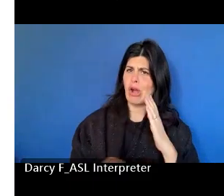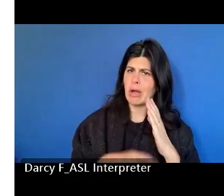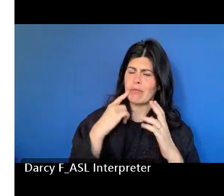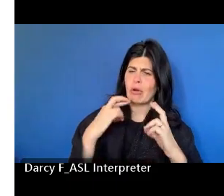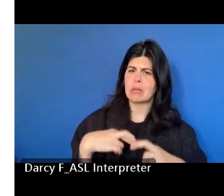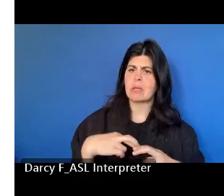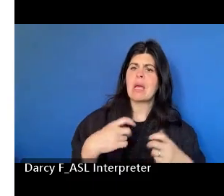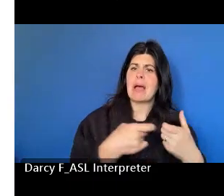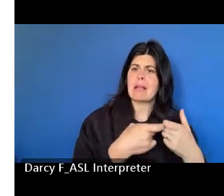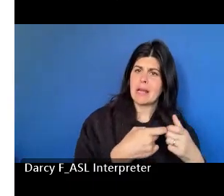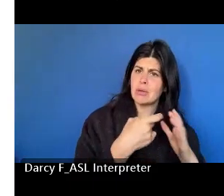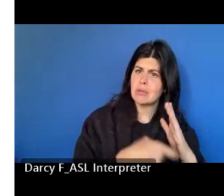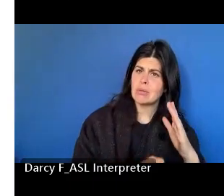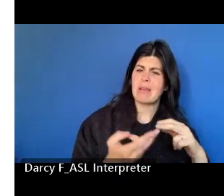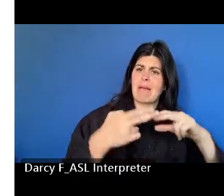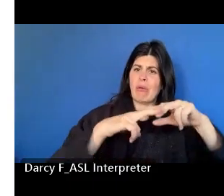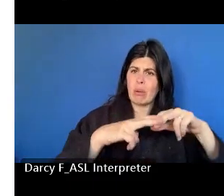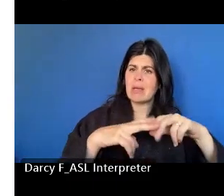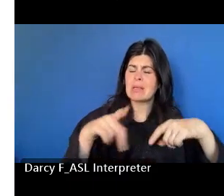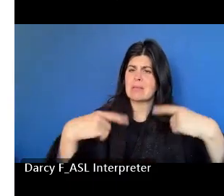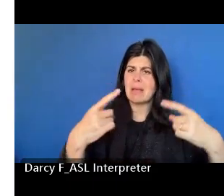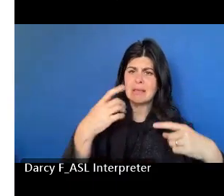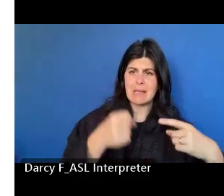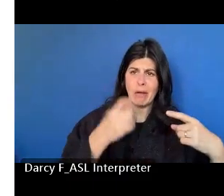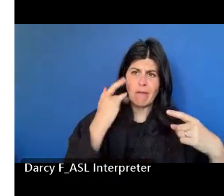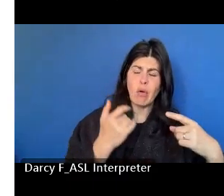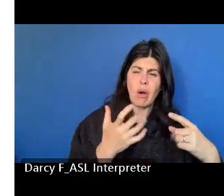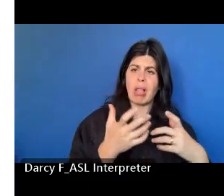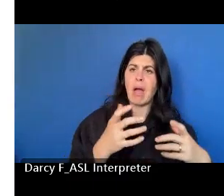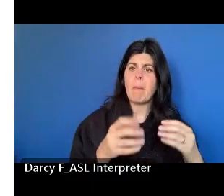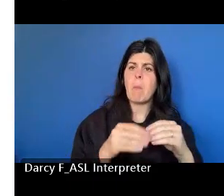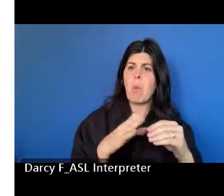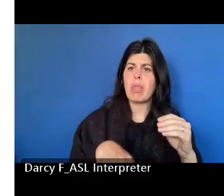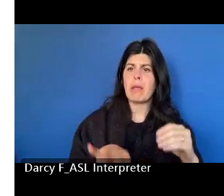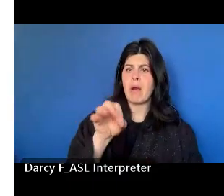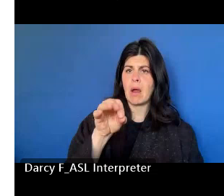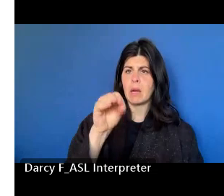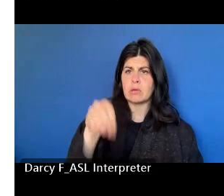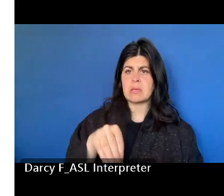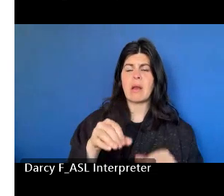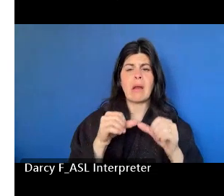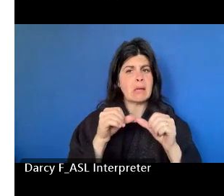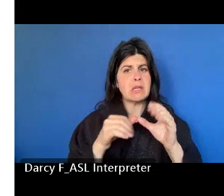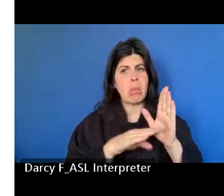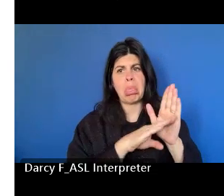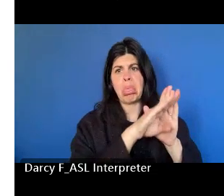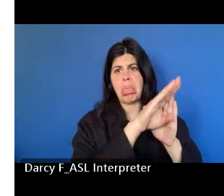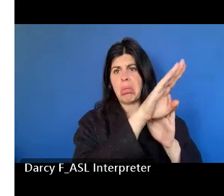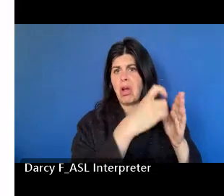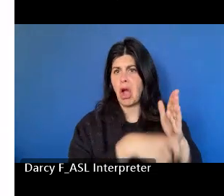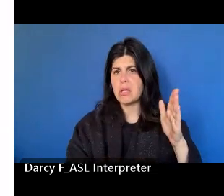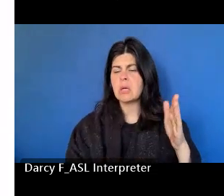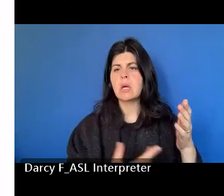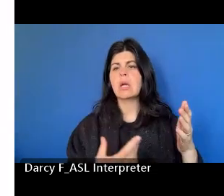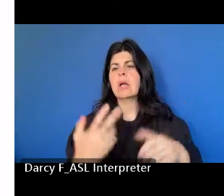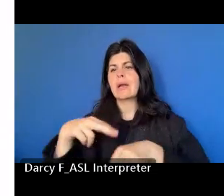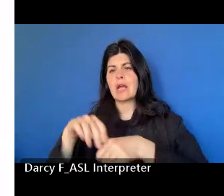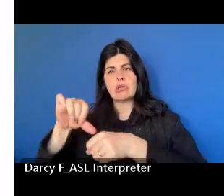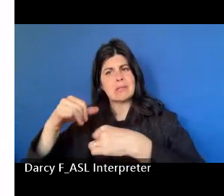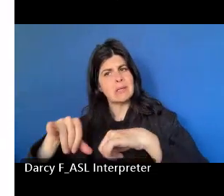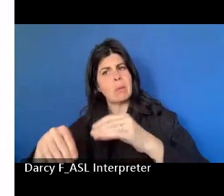California have increased significantly over the past decade, more than 90%, and they continue to rise. Natural gas is still a much more affordable